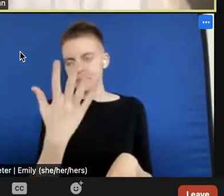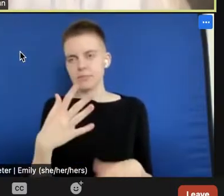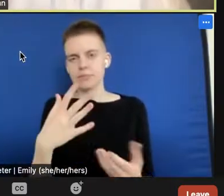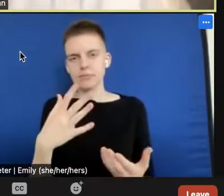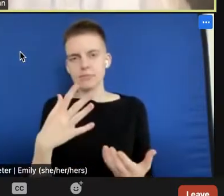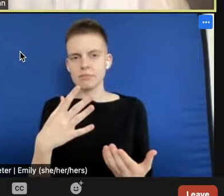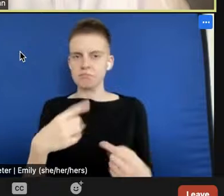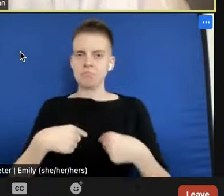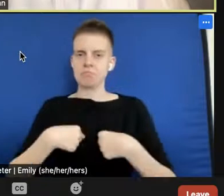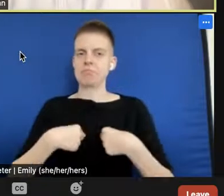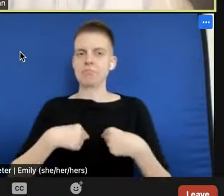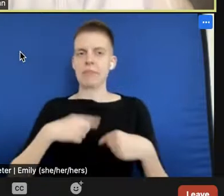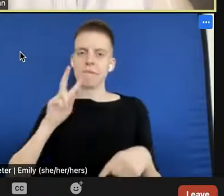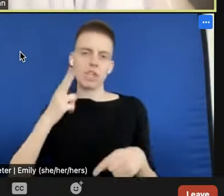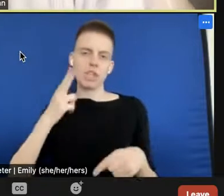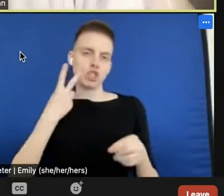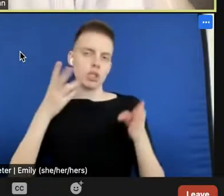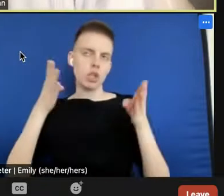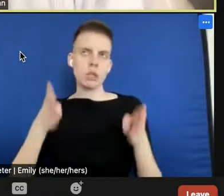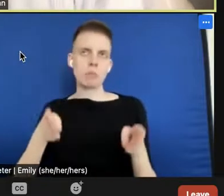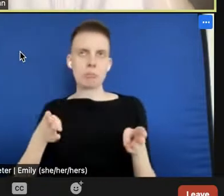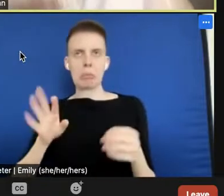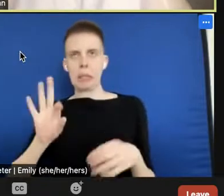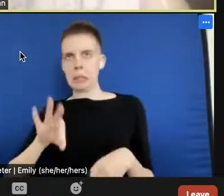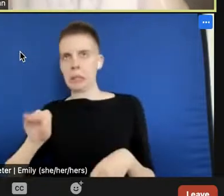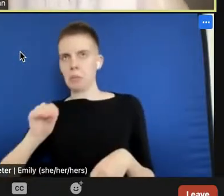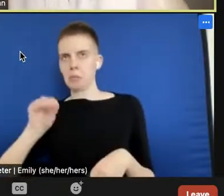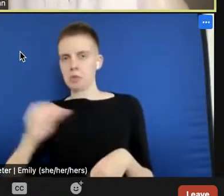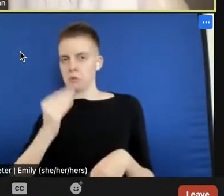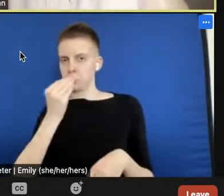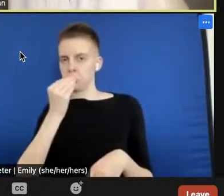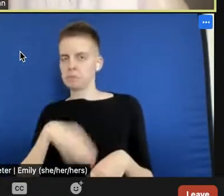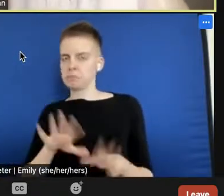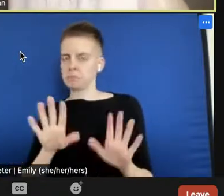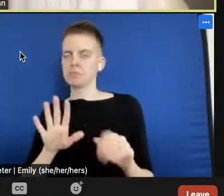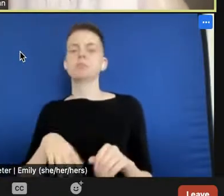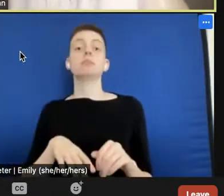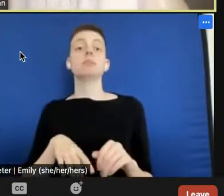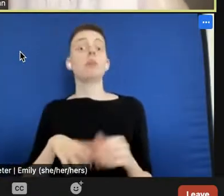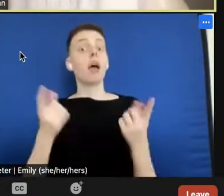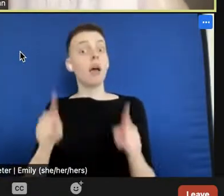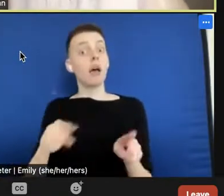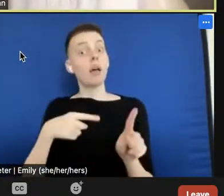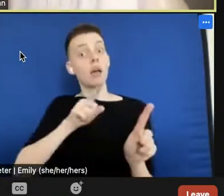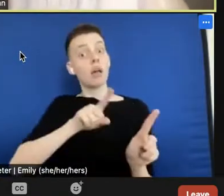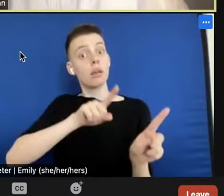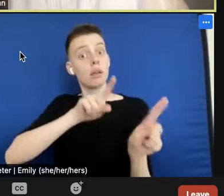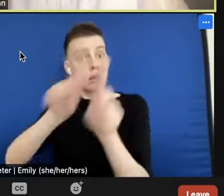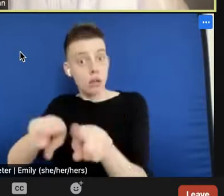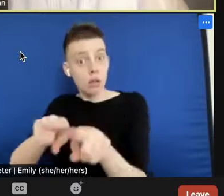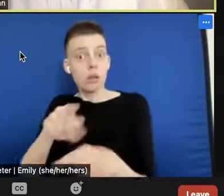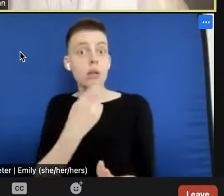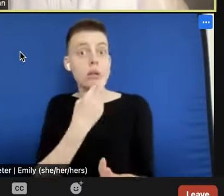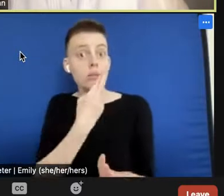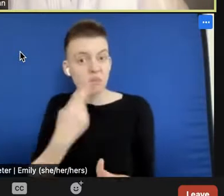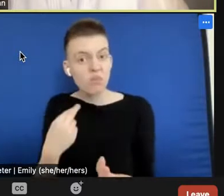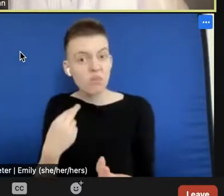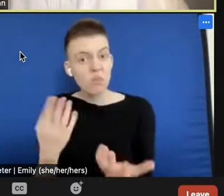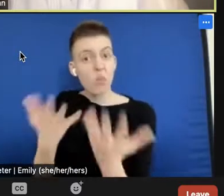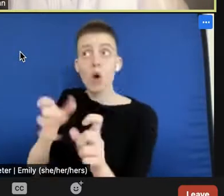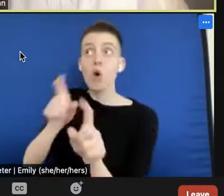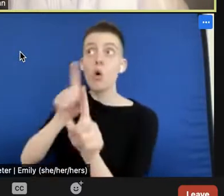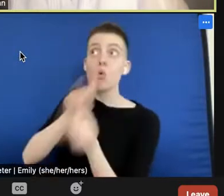much a vegetarian. I would say 99%. When I go to a restaurant and I want to order something that's vegetarian, you know what they